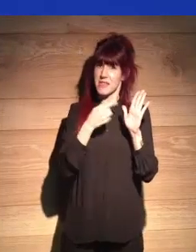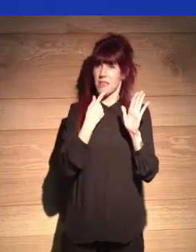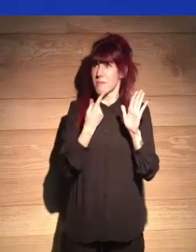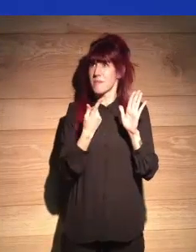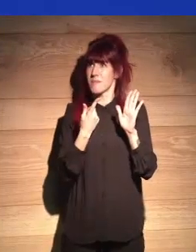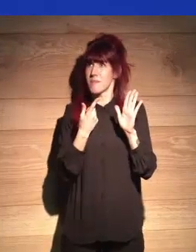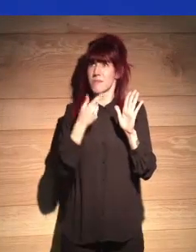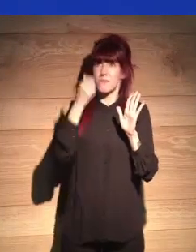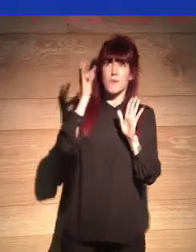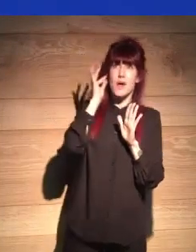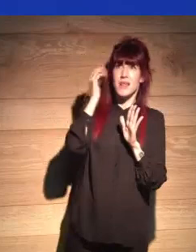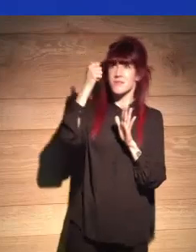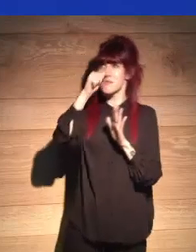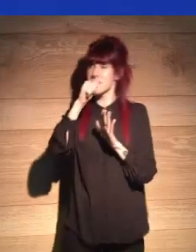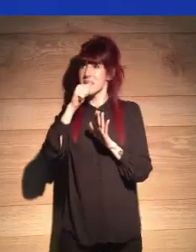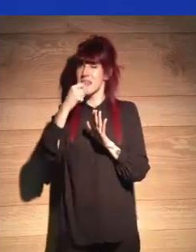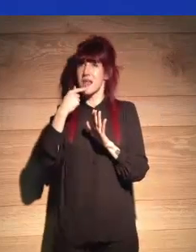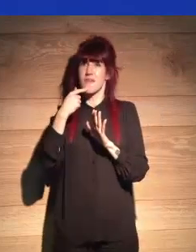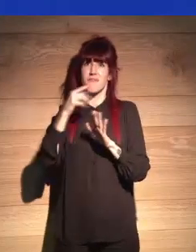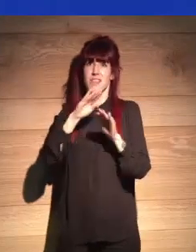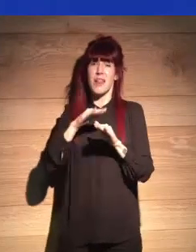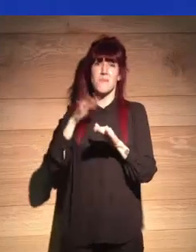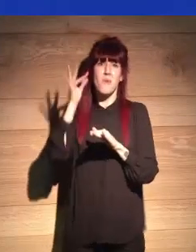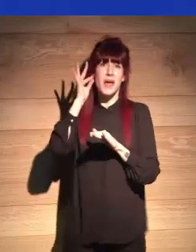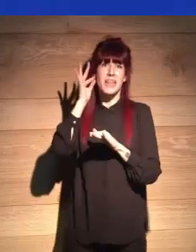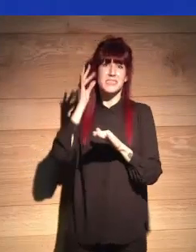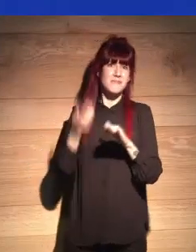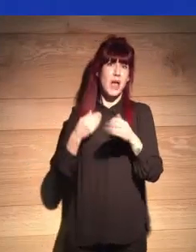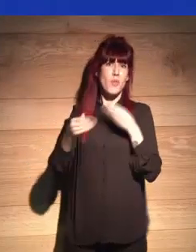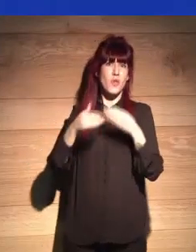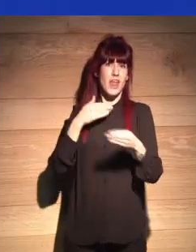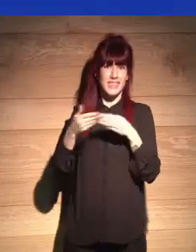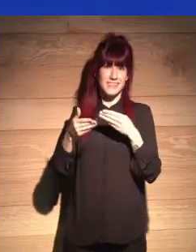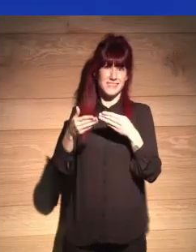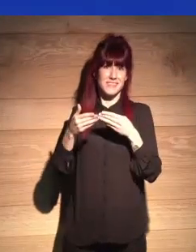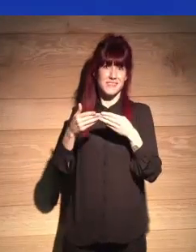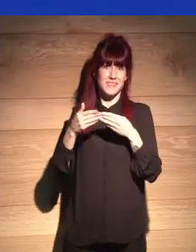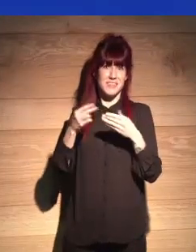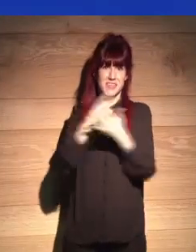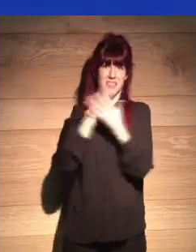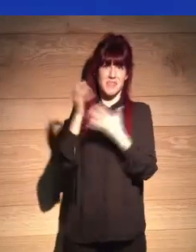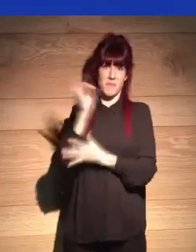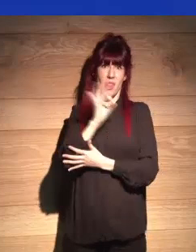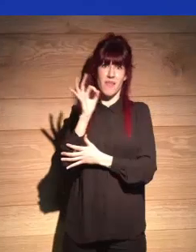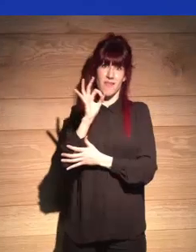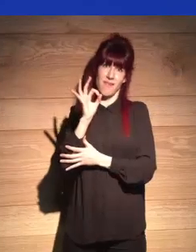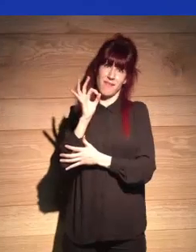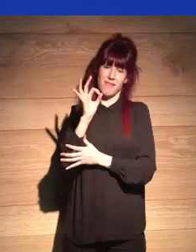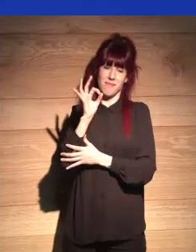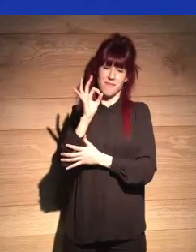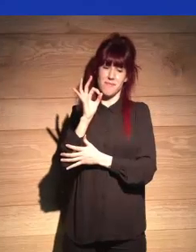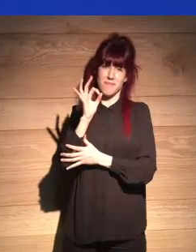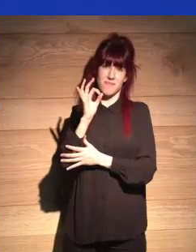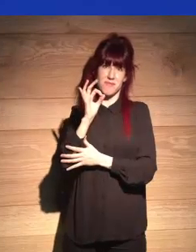few patents, but men and women, and well, the authors of patents, we are at